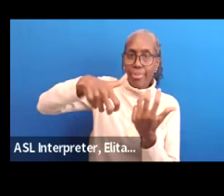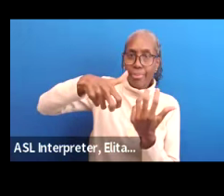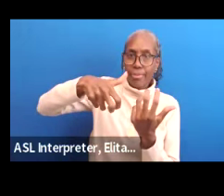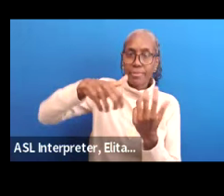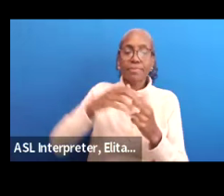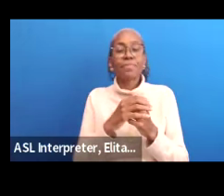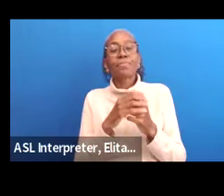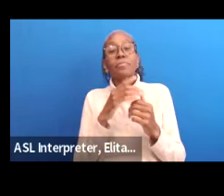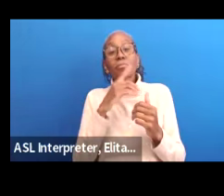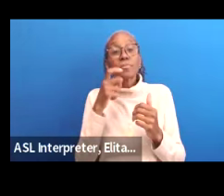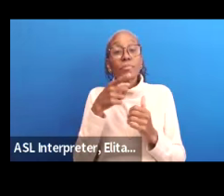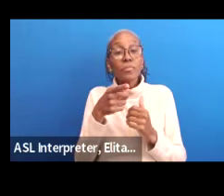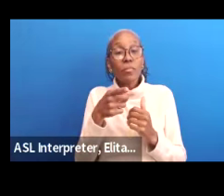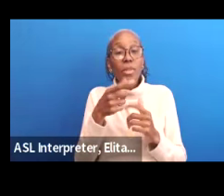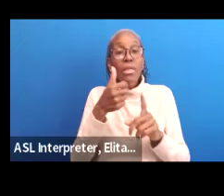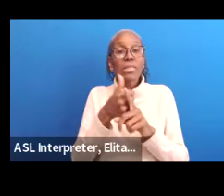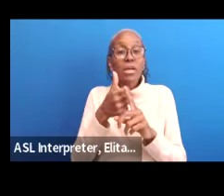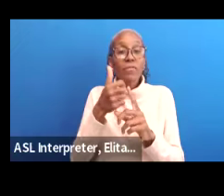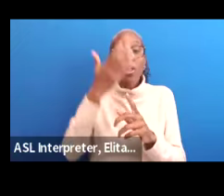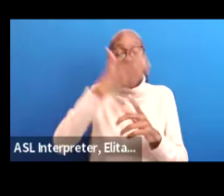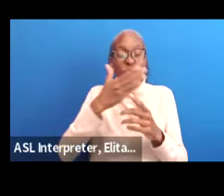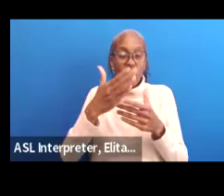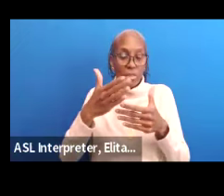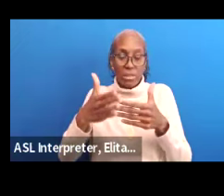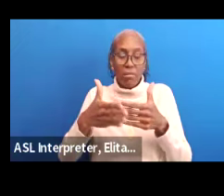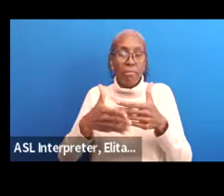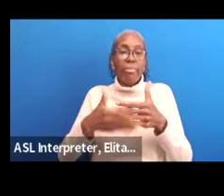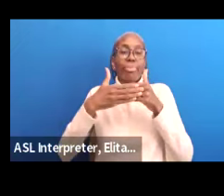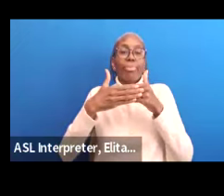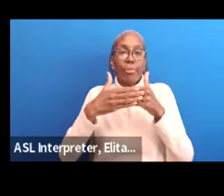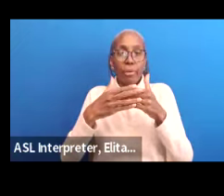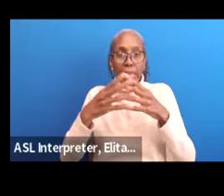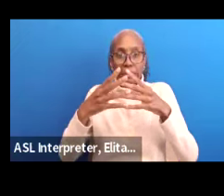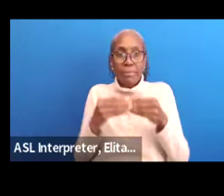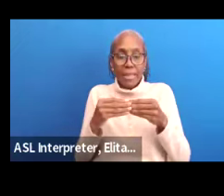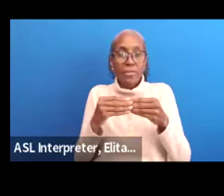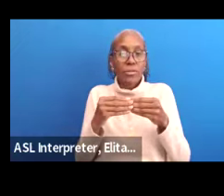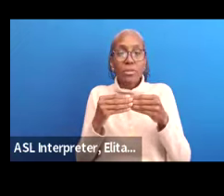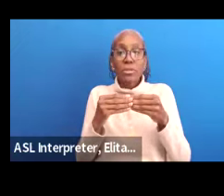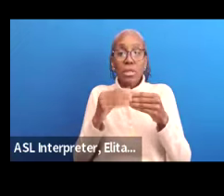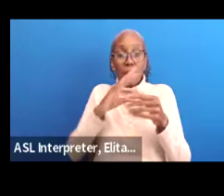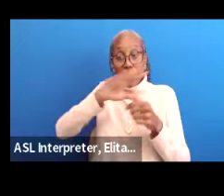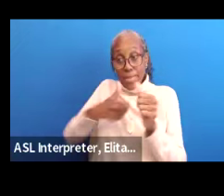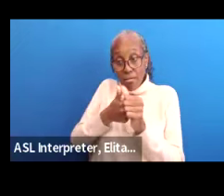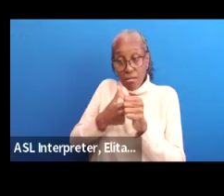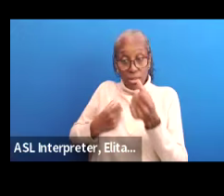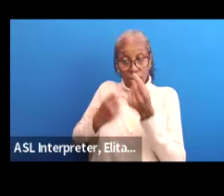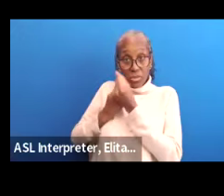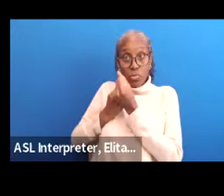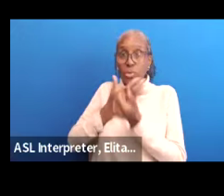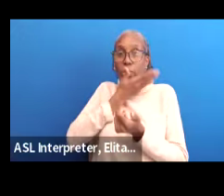And since it was smashed in the front, it was not supported anteriorly.